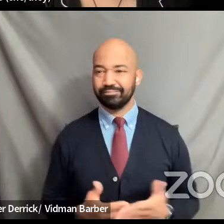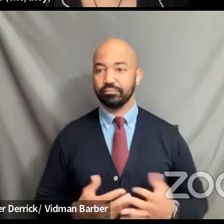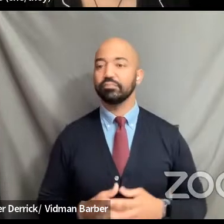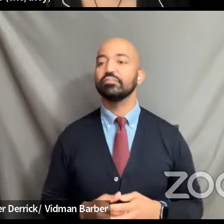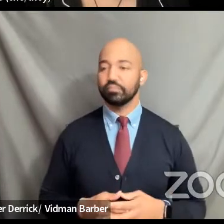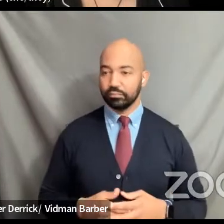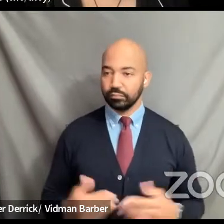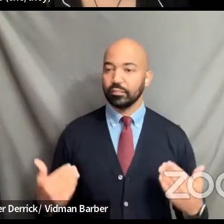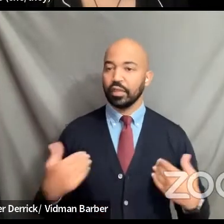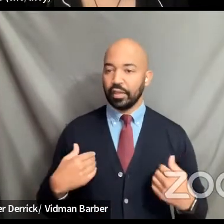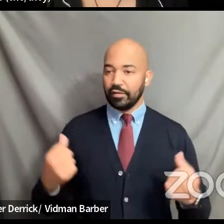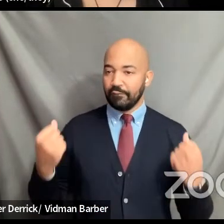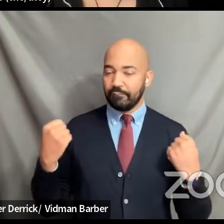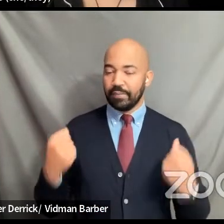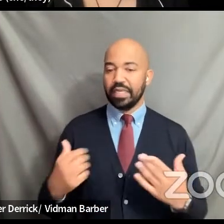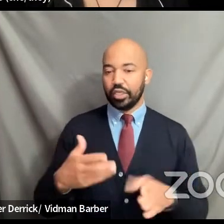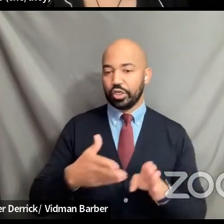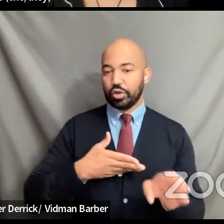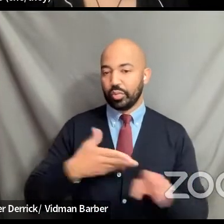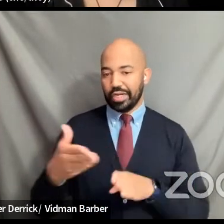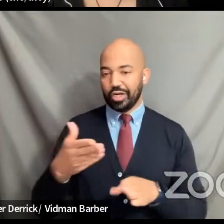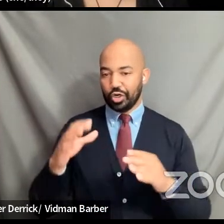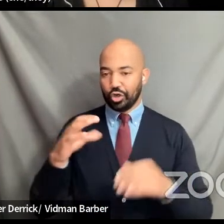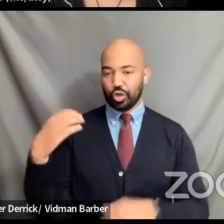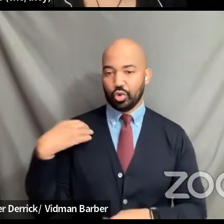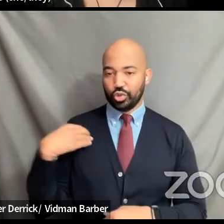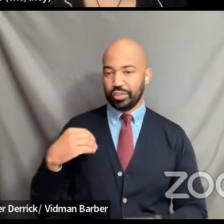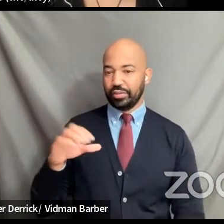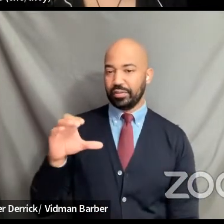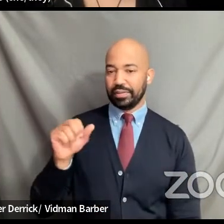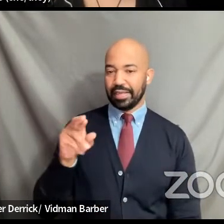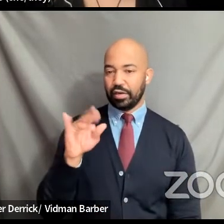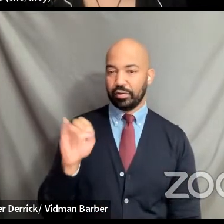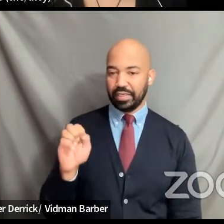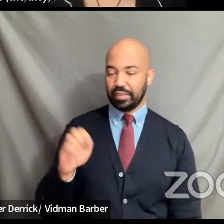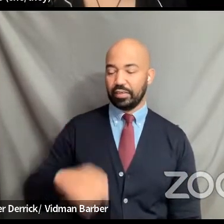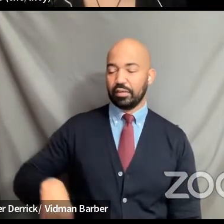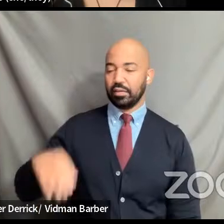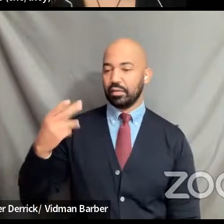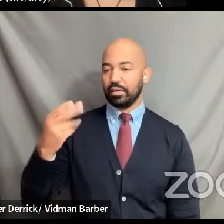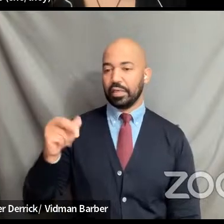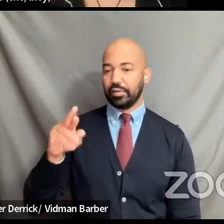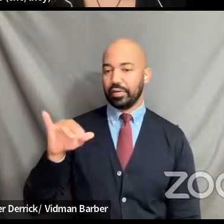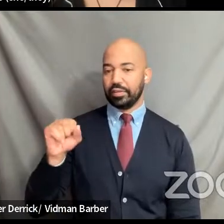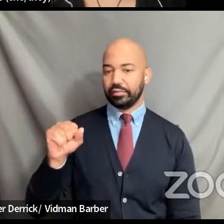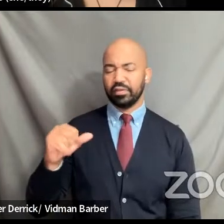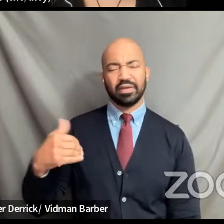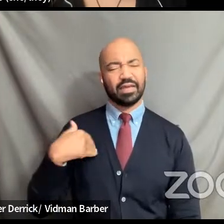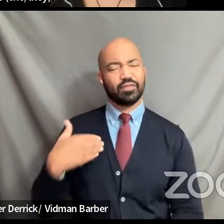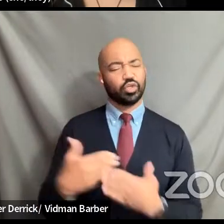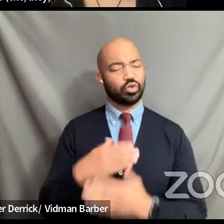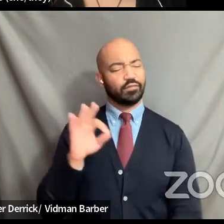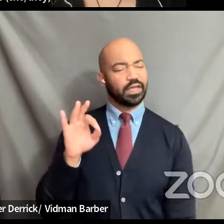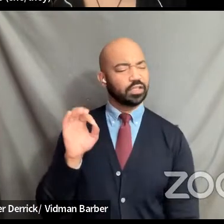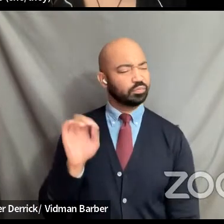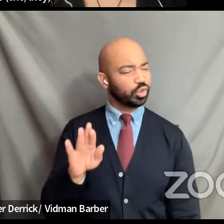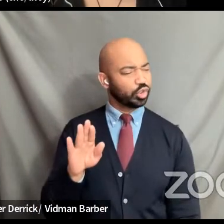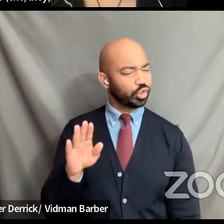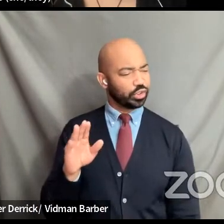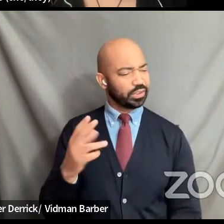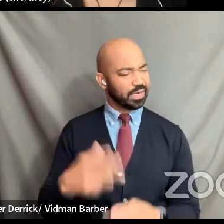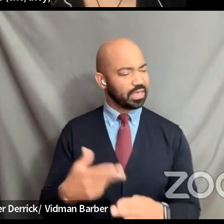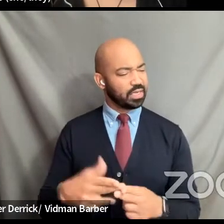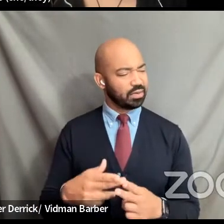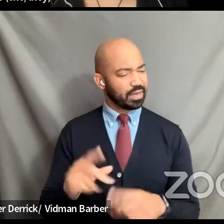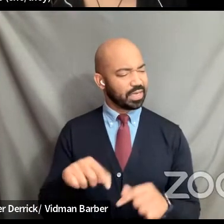here. One of them is Carrie Harris. I think she currently works for, what is the new Facebook name? Muse? I don't know the new name of the